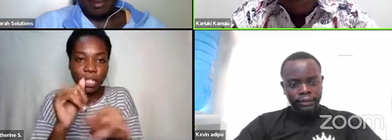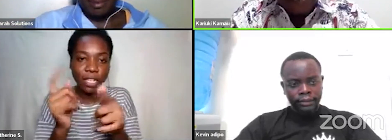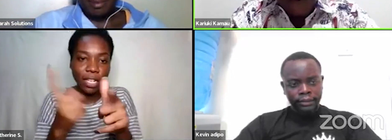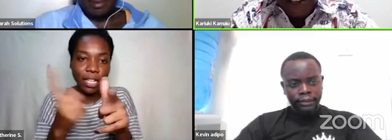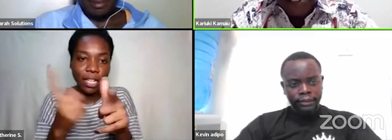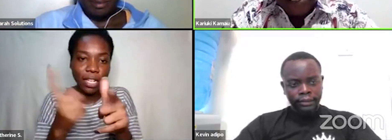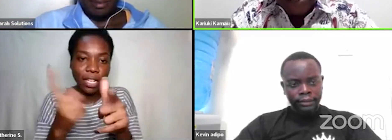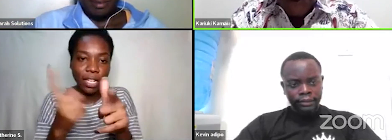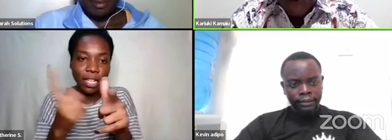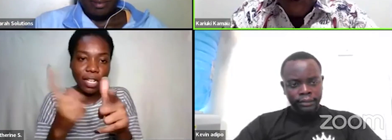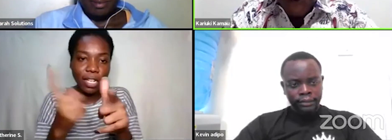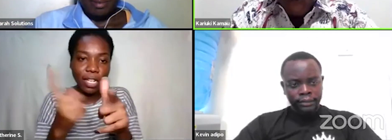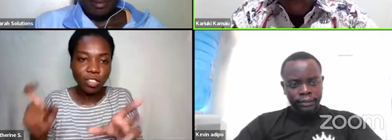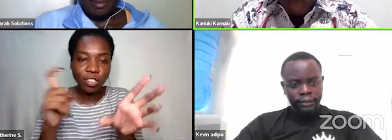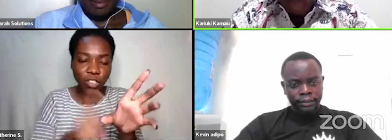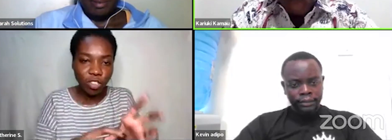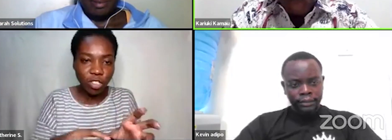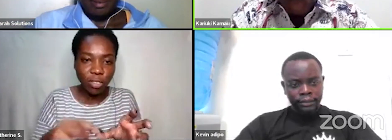Masai Africa Safaris.